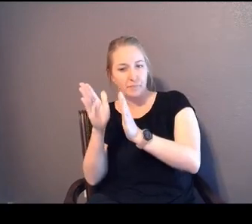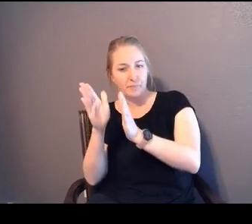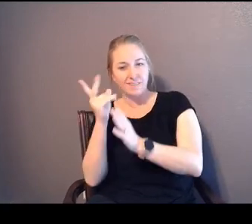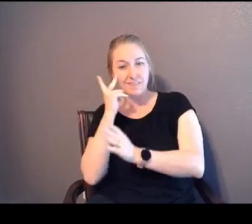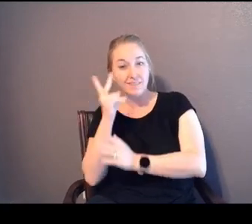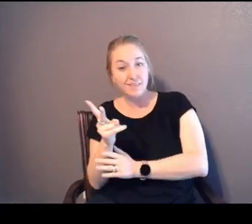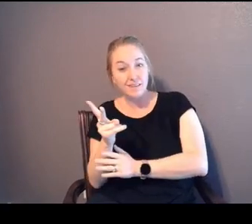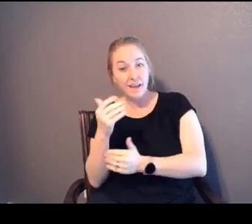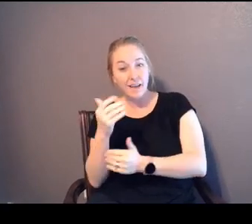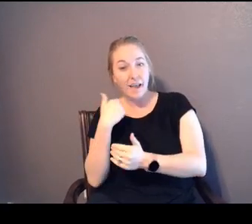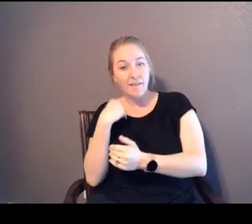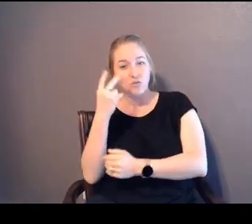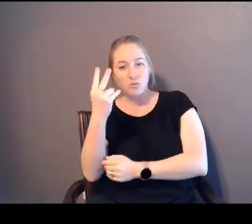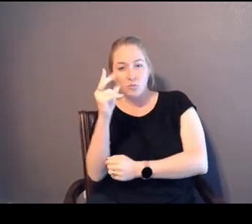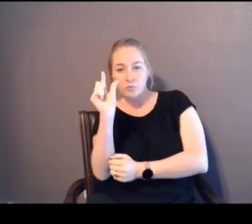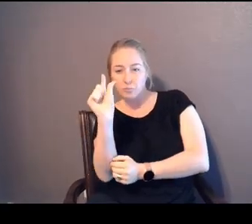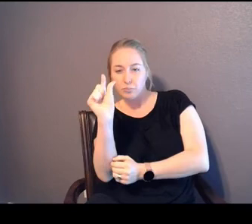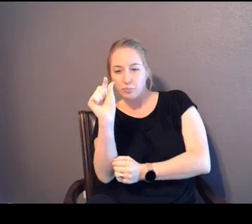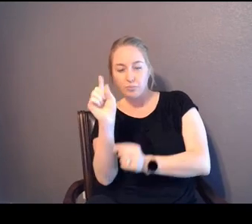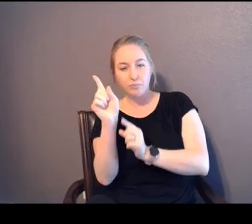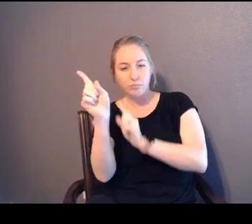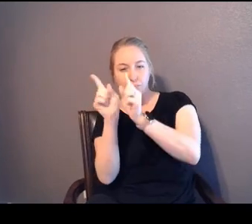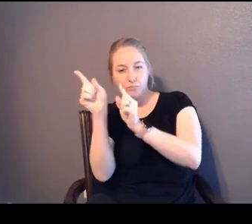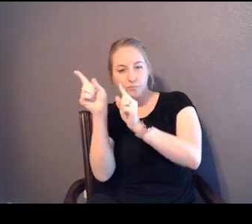guys poking up.